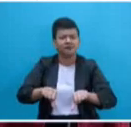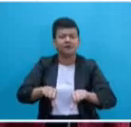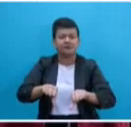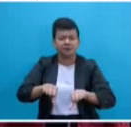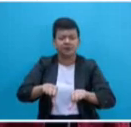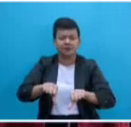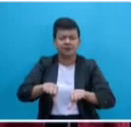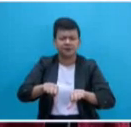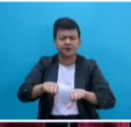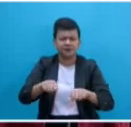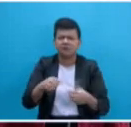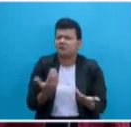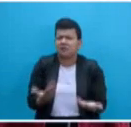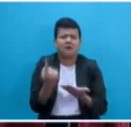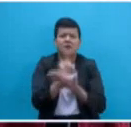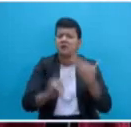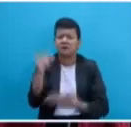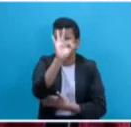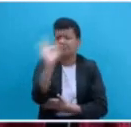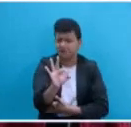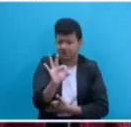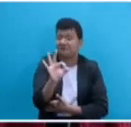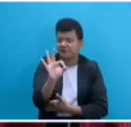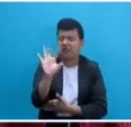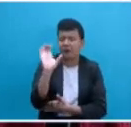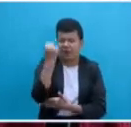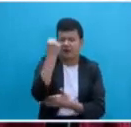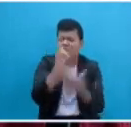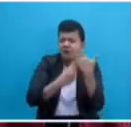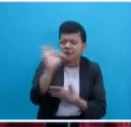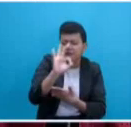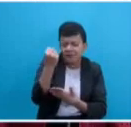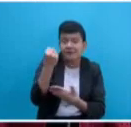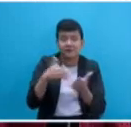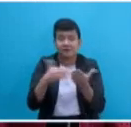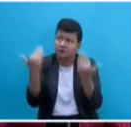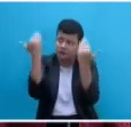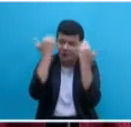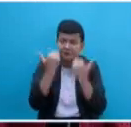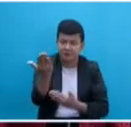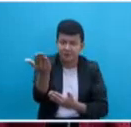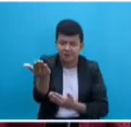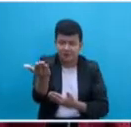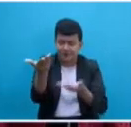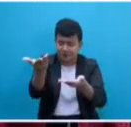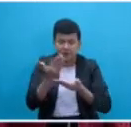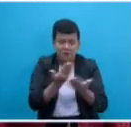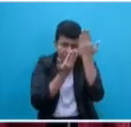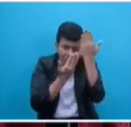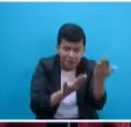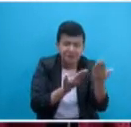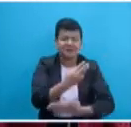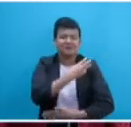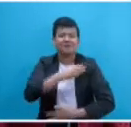as well as naturalization growth. Mr. Speaker, sir, you and I and the Honorable Assistant Minister for Health attended Blue